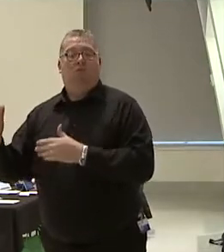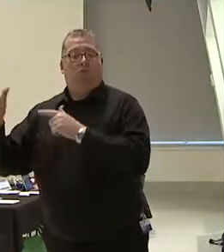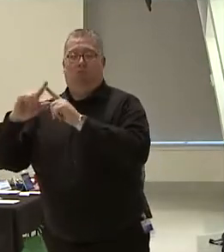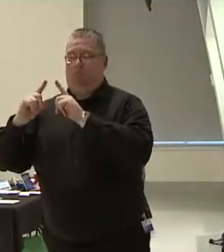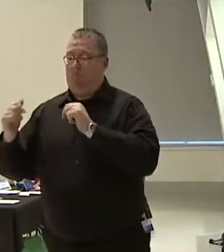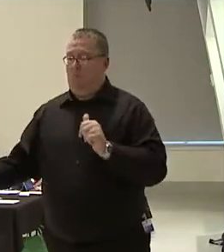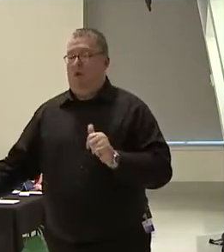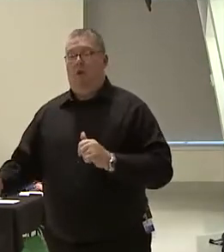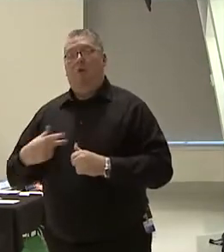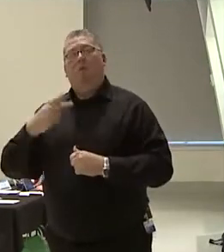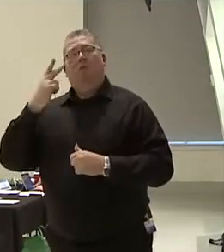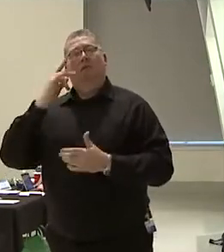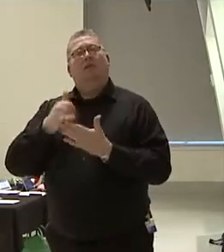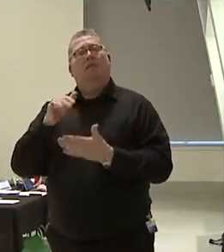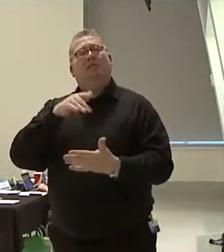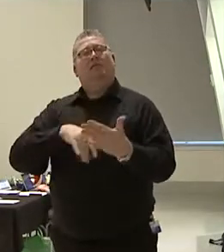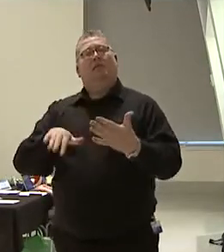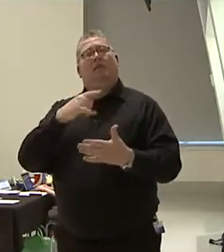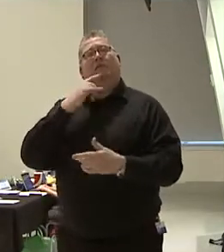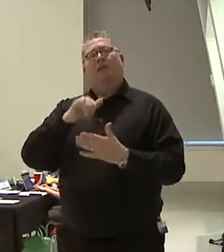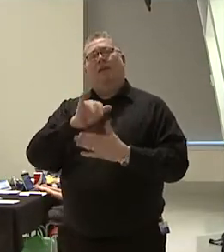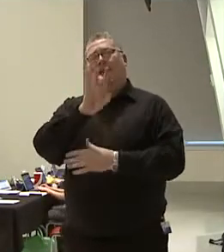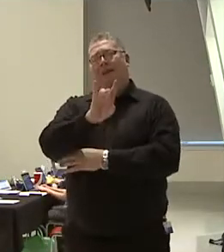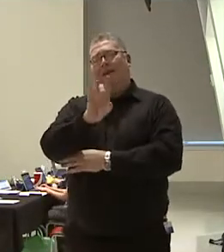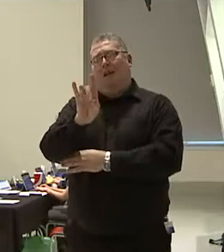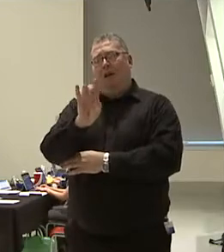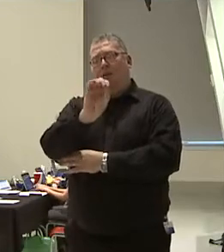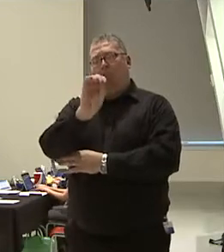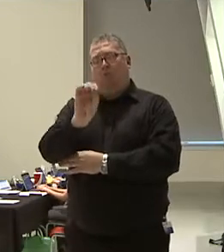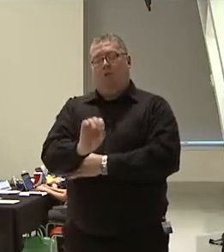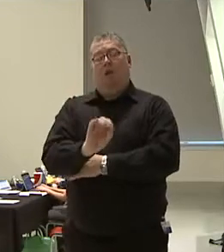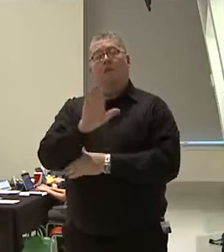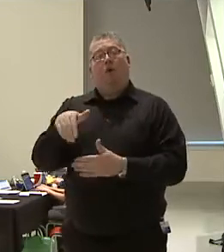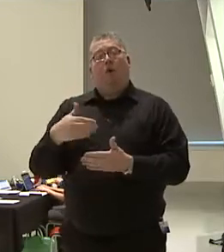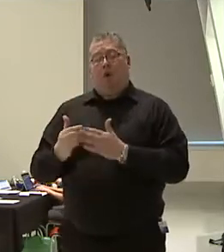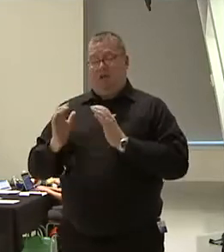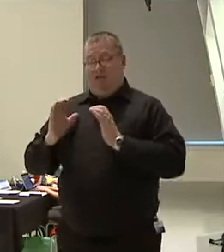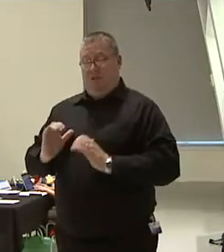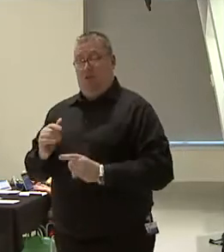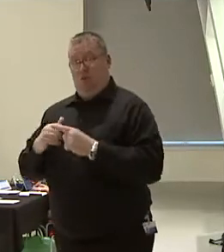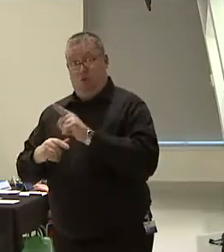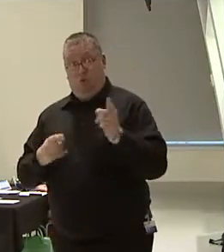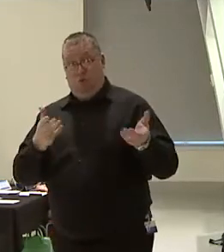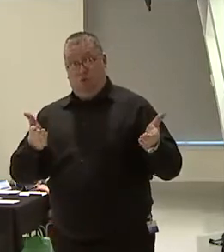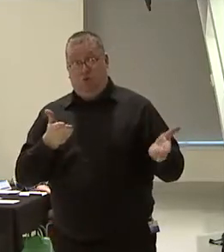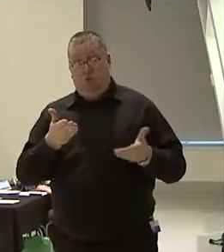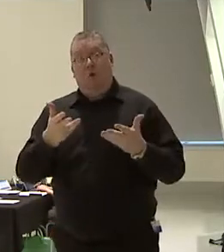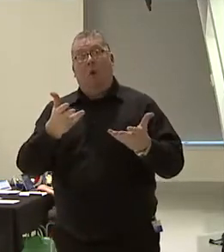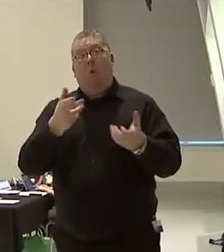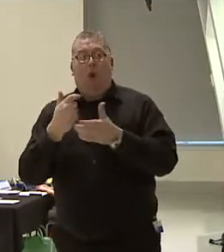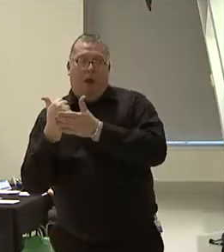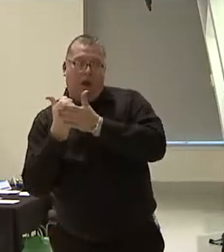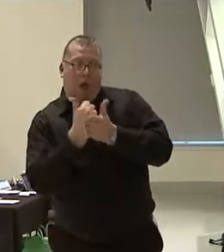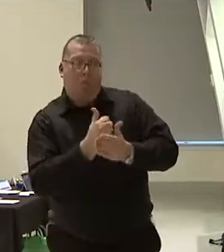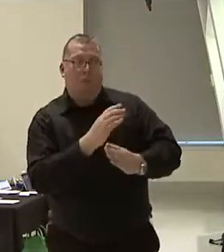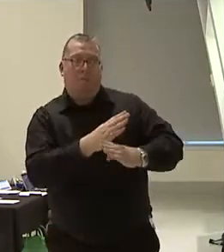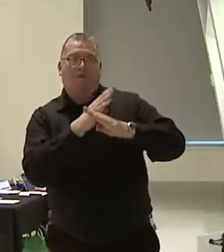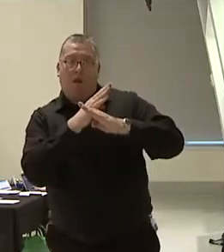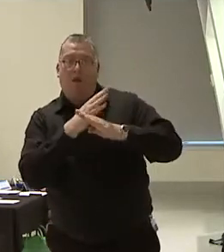study by Accenture found that 88% of the citizens you serve want to help you prevent and solve